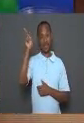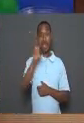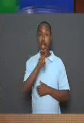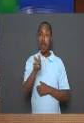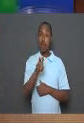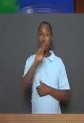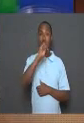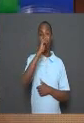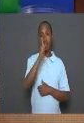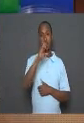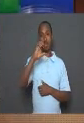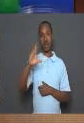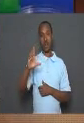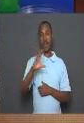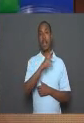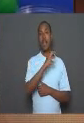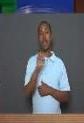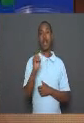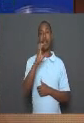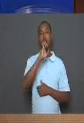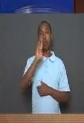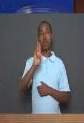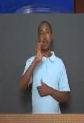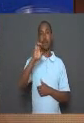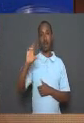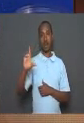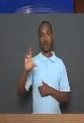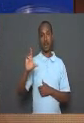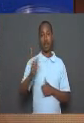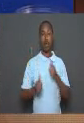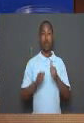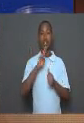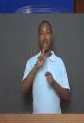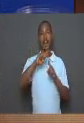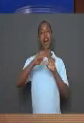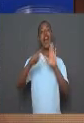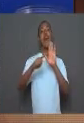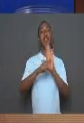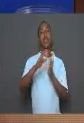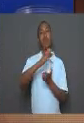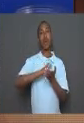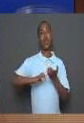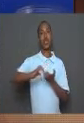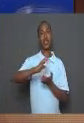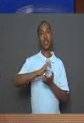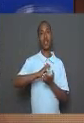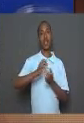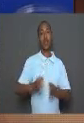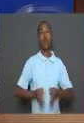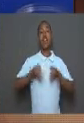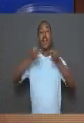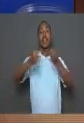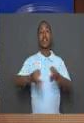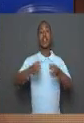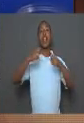Both sodium chloride and copper chloride, which are ionic compounds, conduct